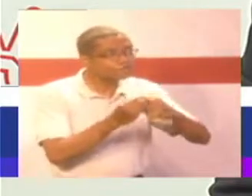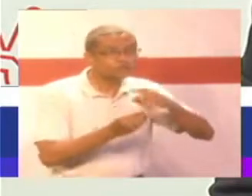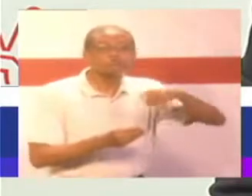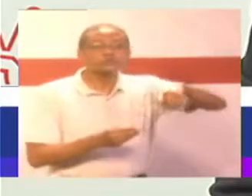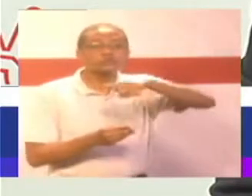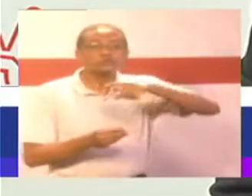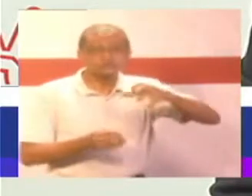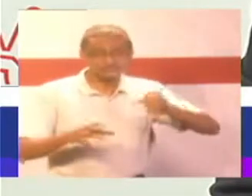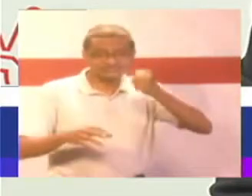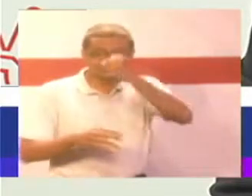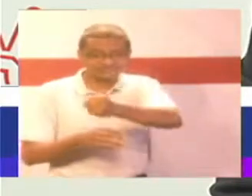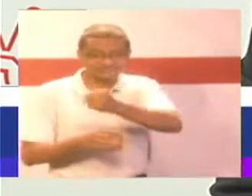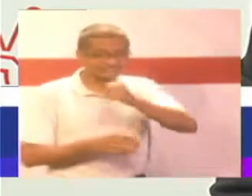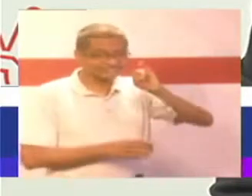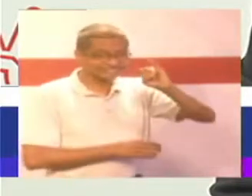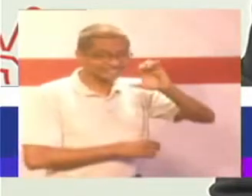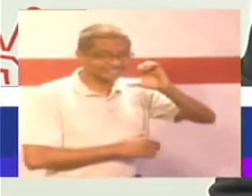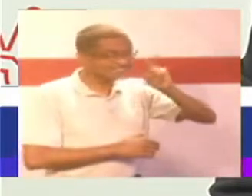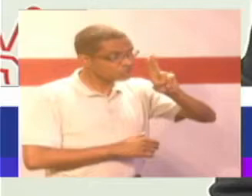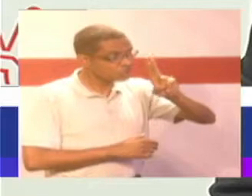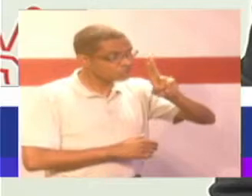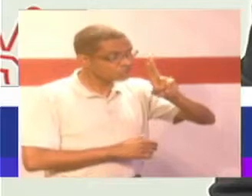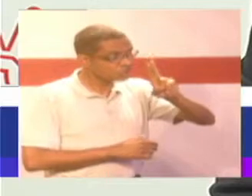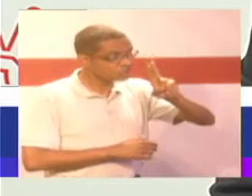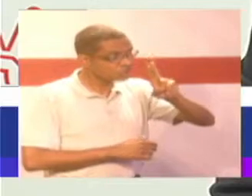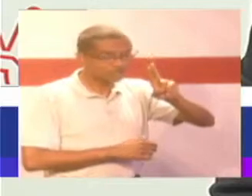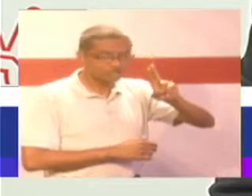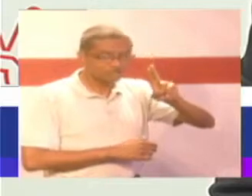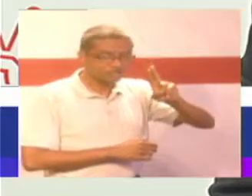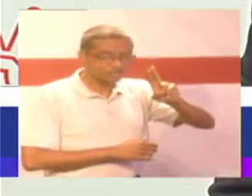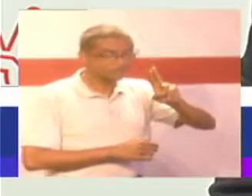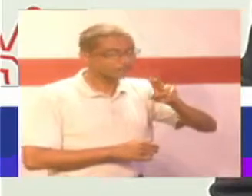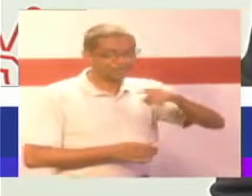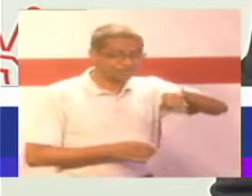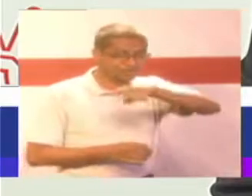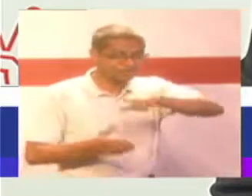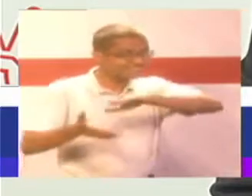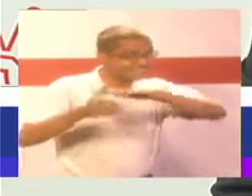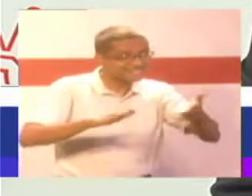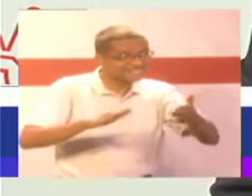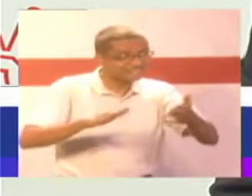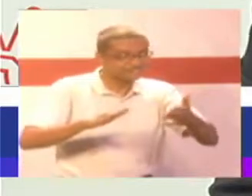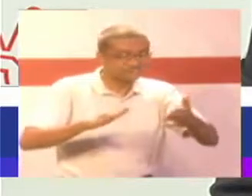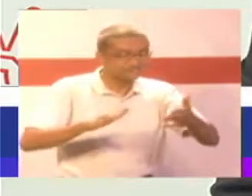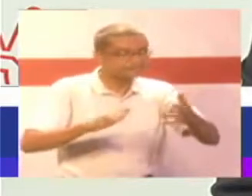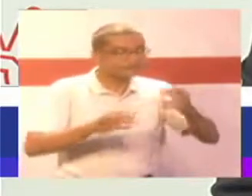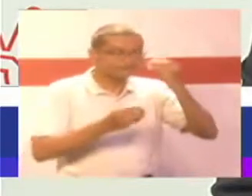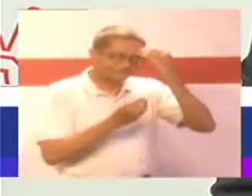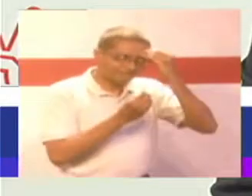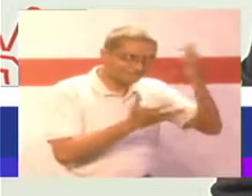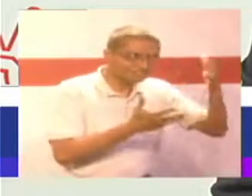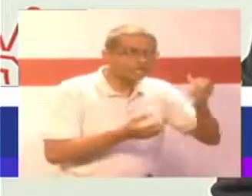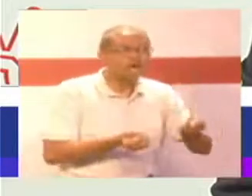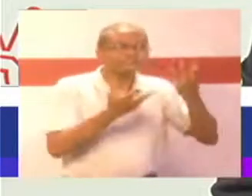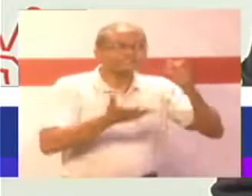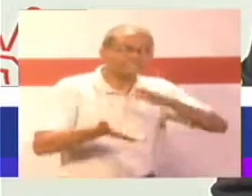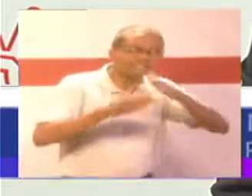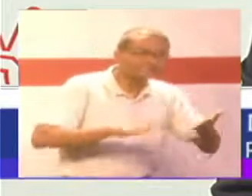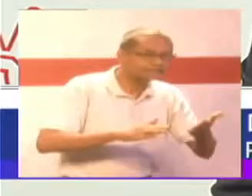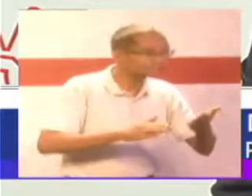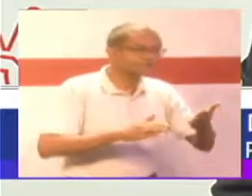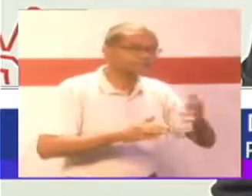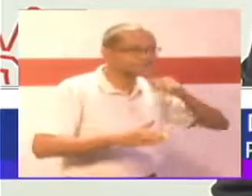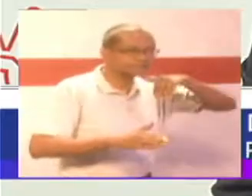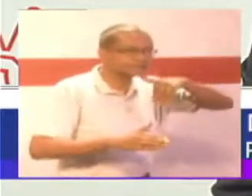mortality levels or the number of persons who have passed away in the ICU is not available at hand right now, but you can make